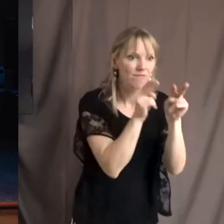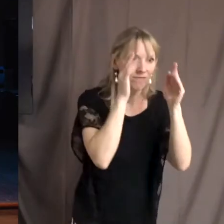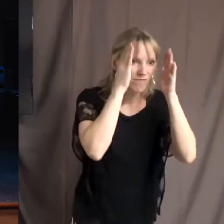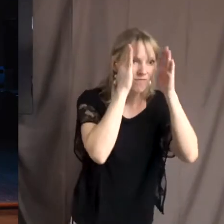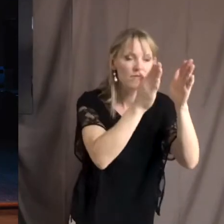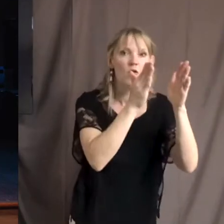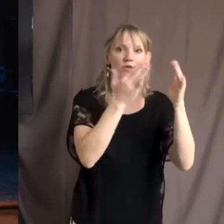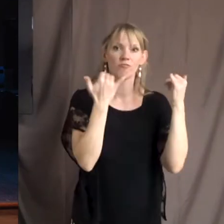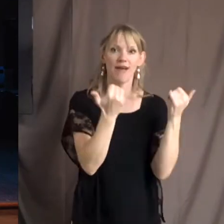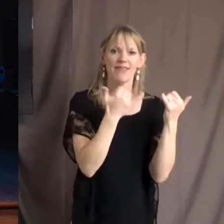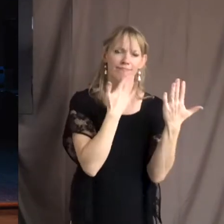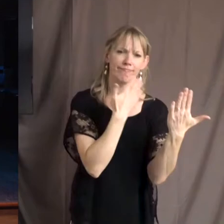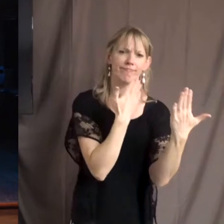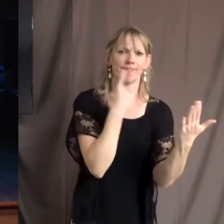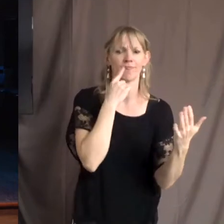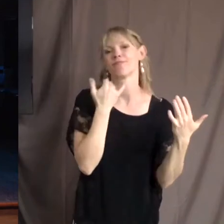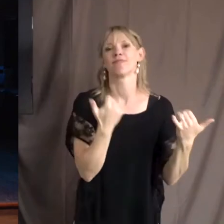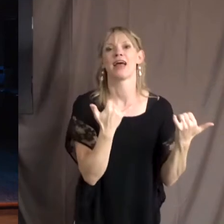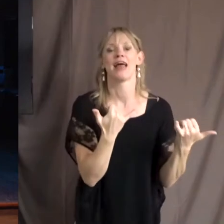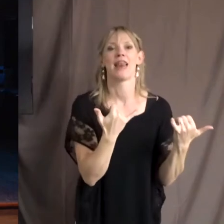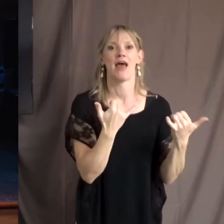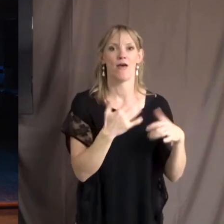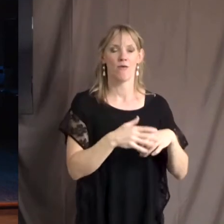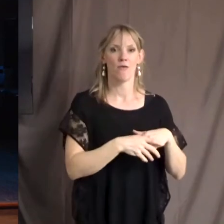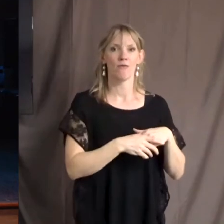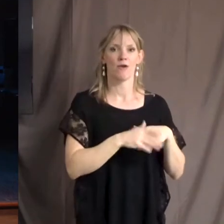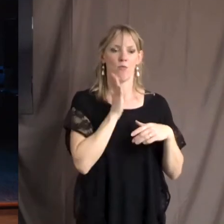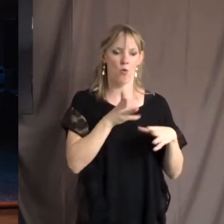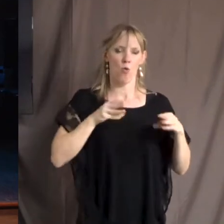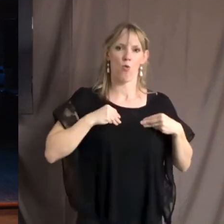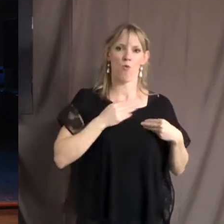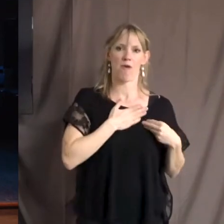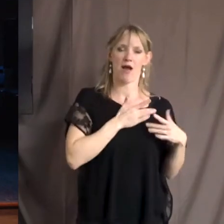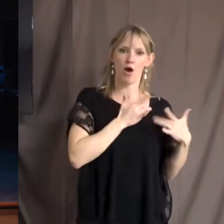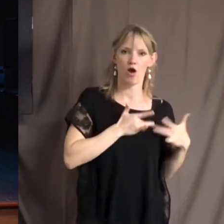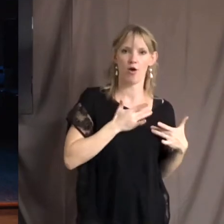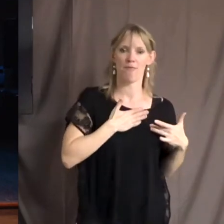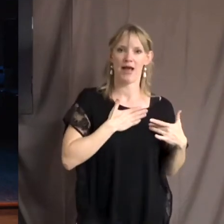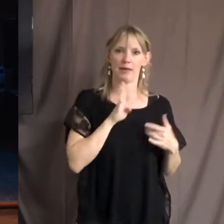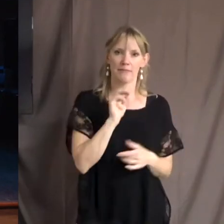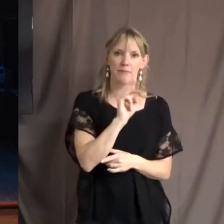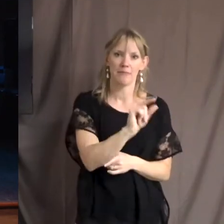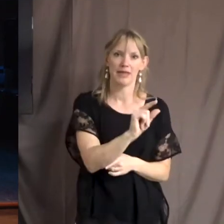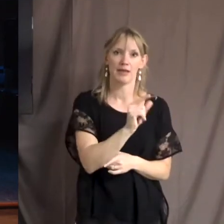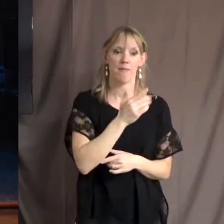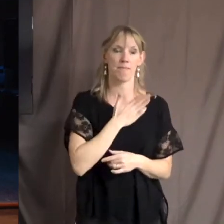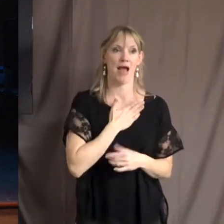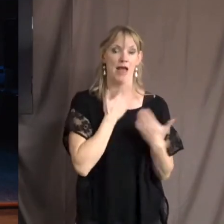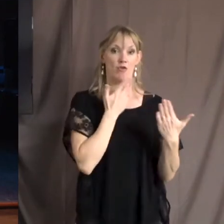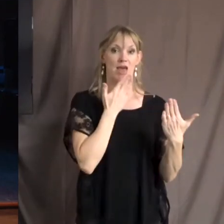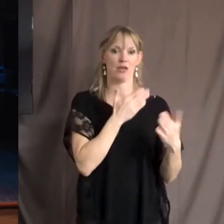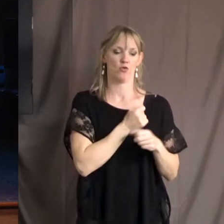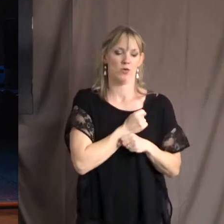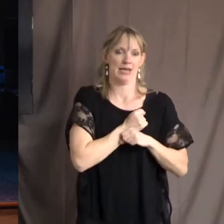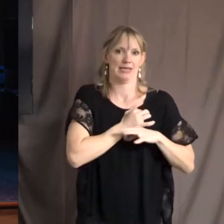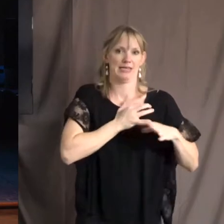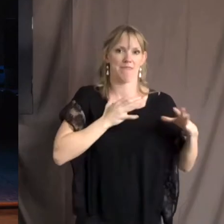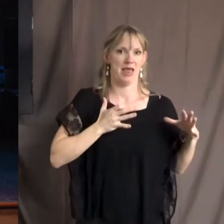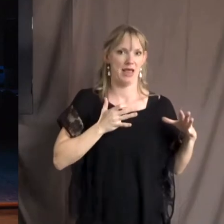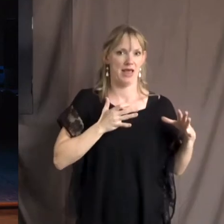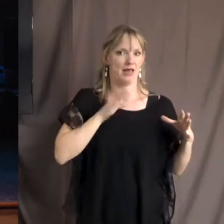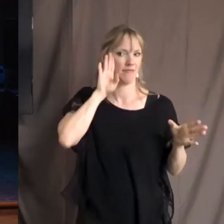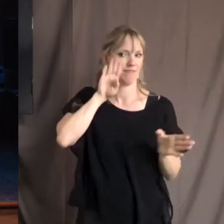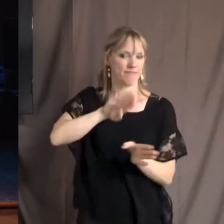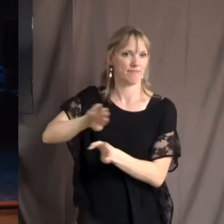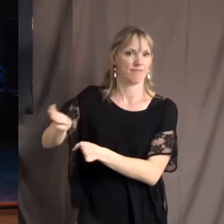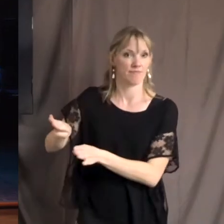right now and own it in my own heart and my own beingness to expand my sense of gratitude. I also think that the